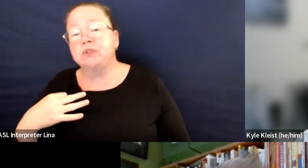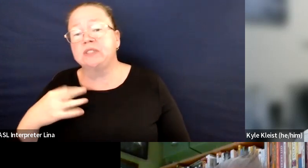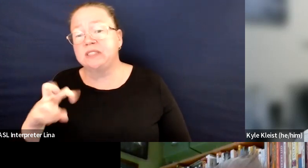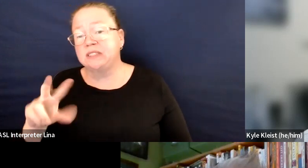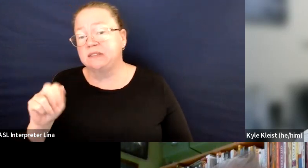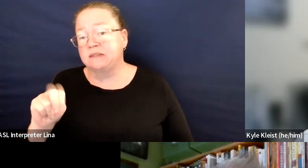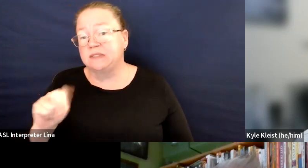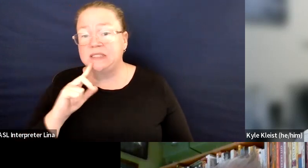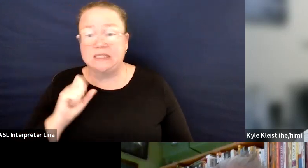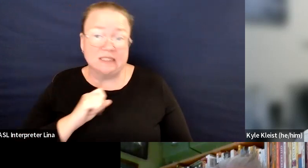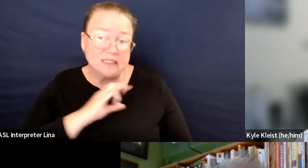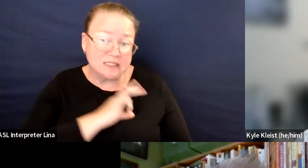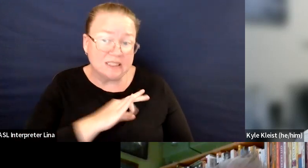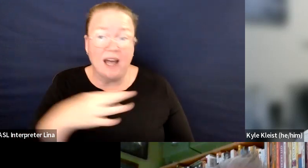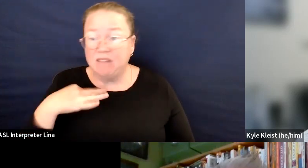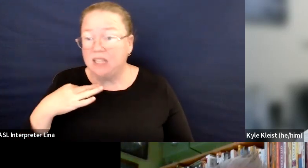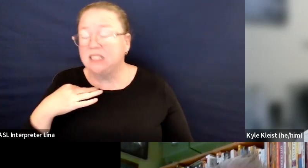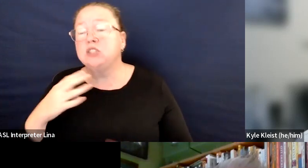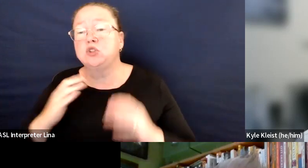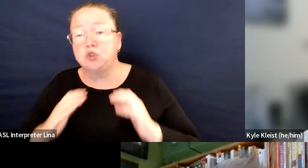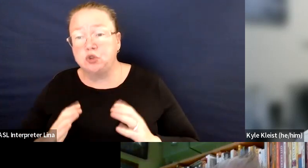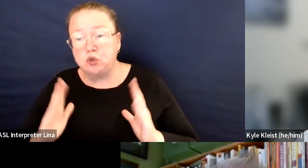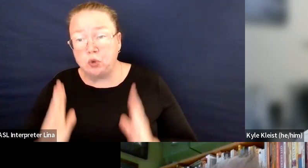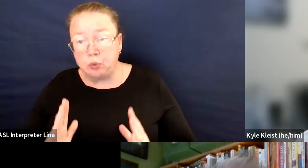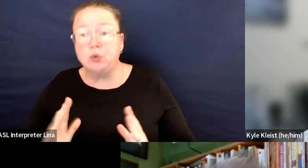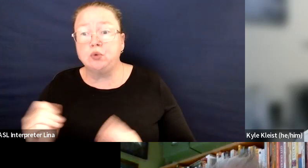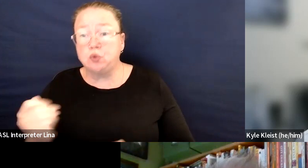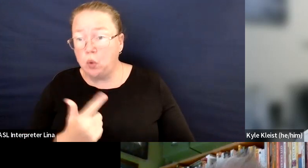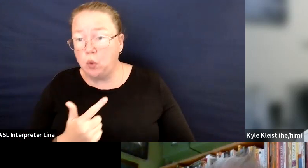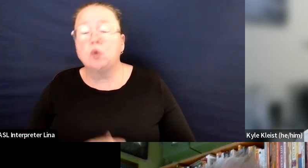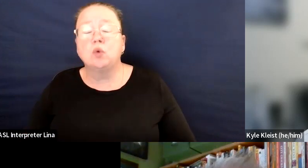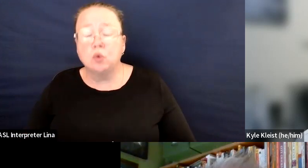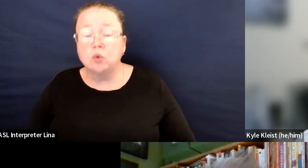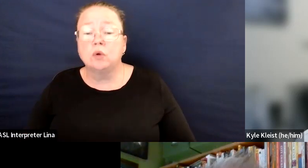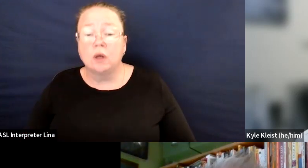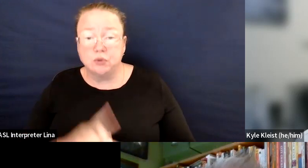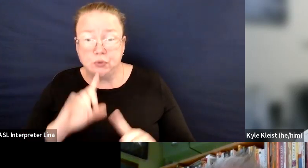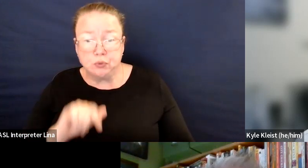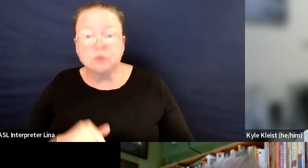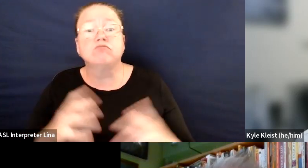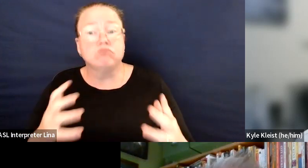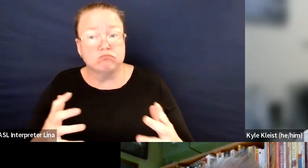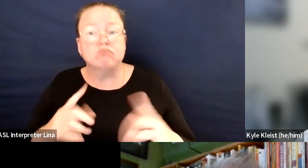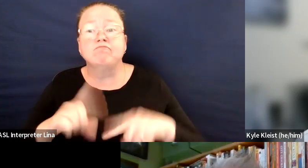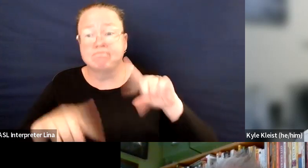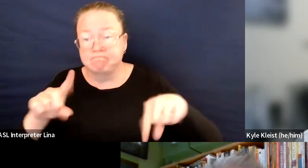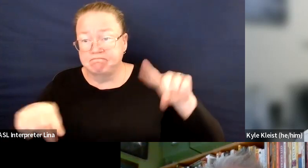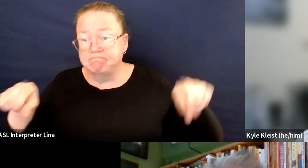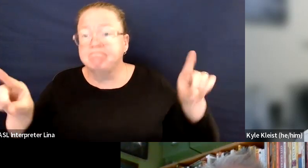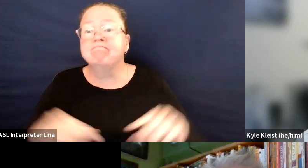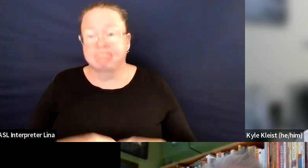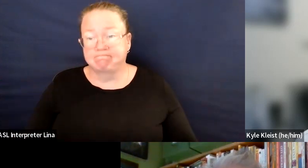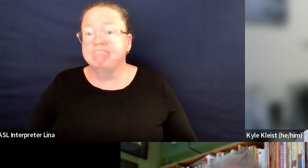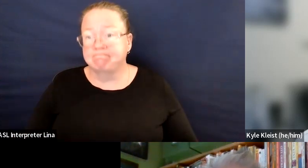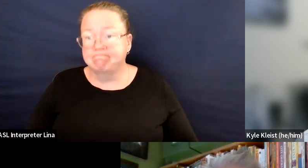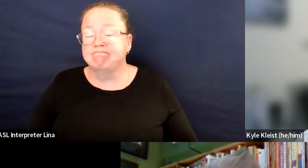Shockley saying staff, volunteers and consumers as an answer to that. So a range in that